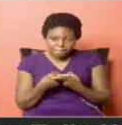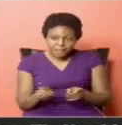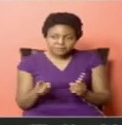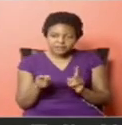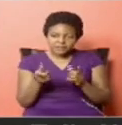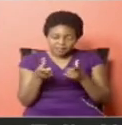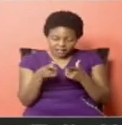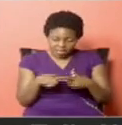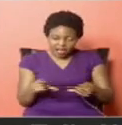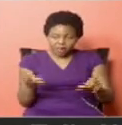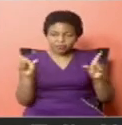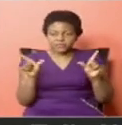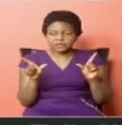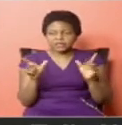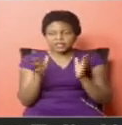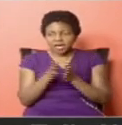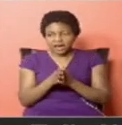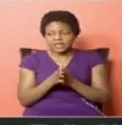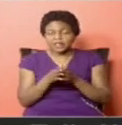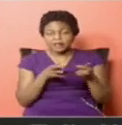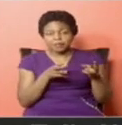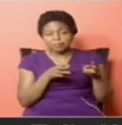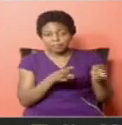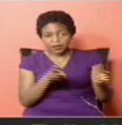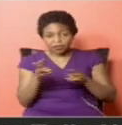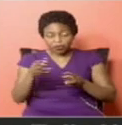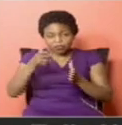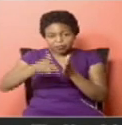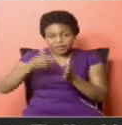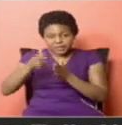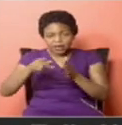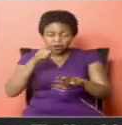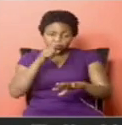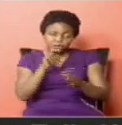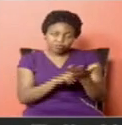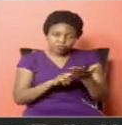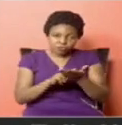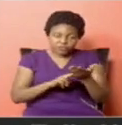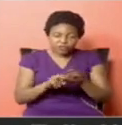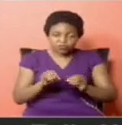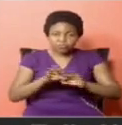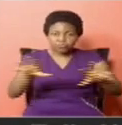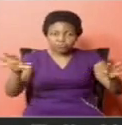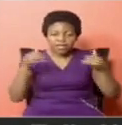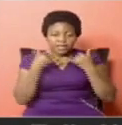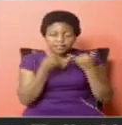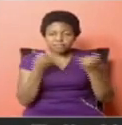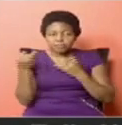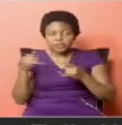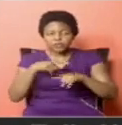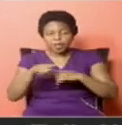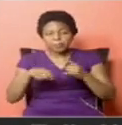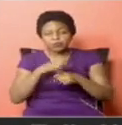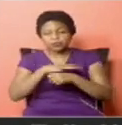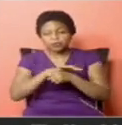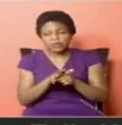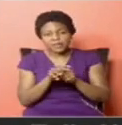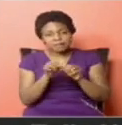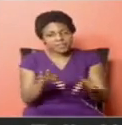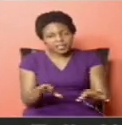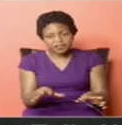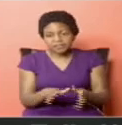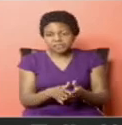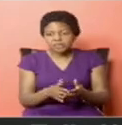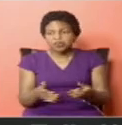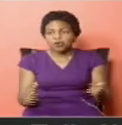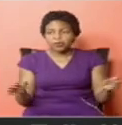the language and the forms of media that were used to disseminate information about the coronavirus